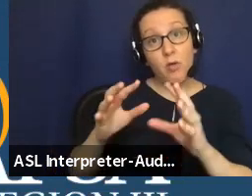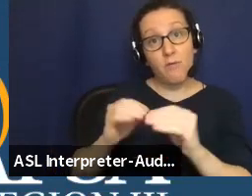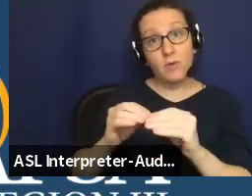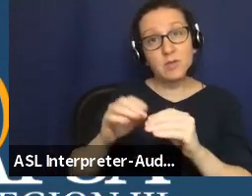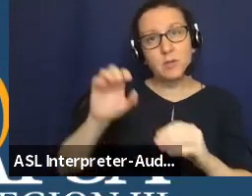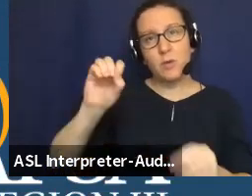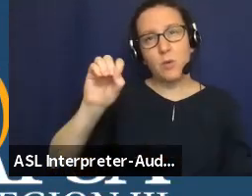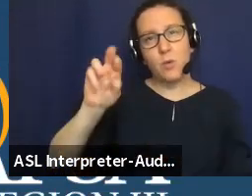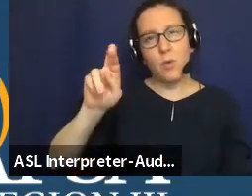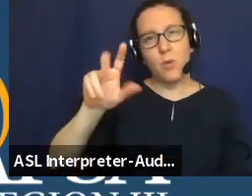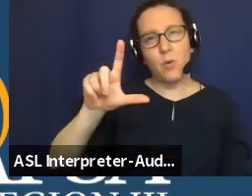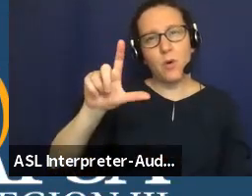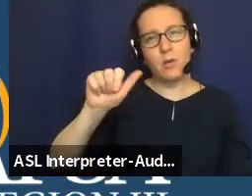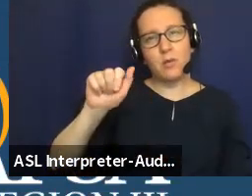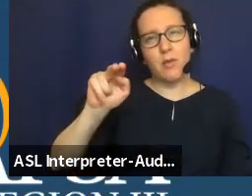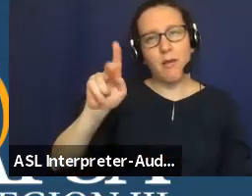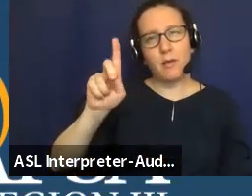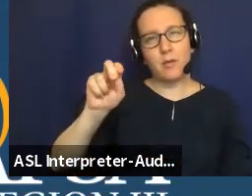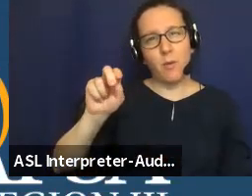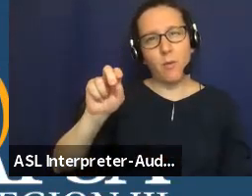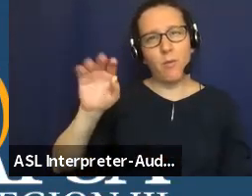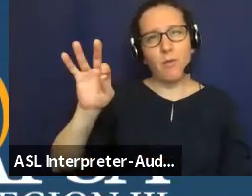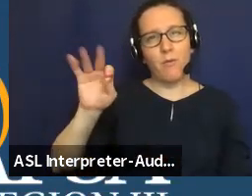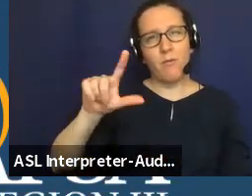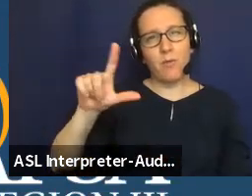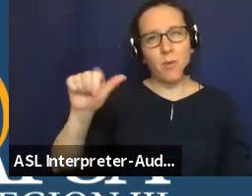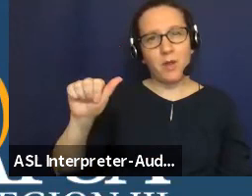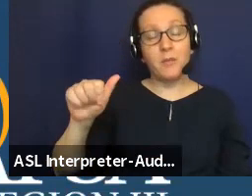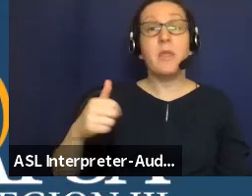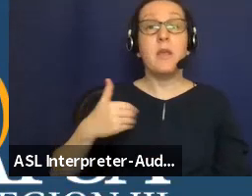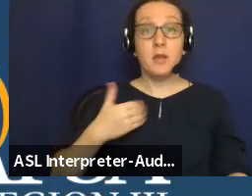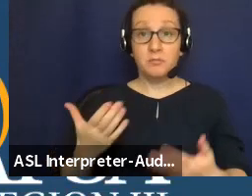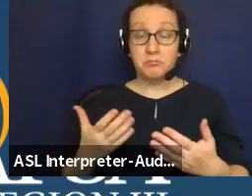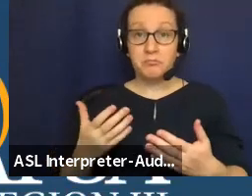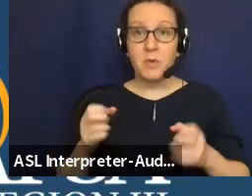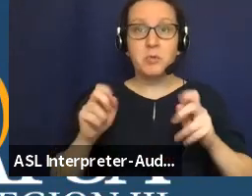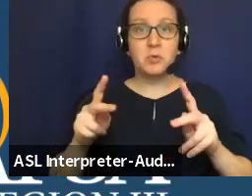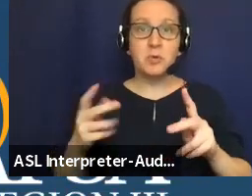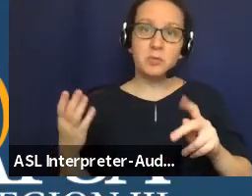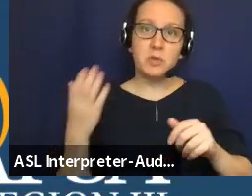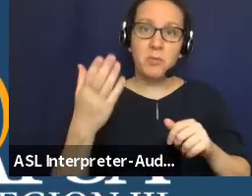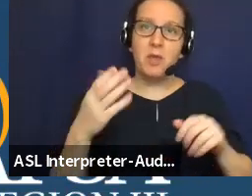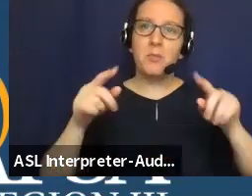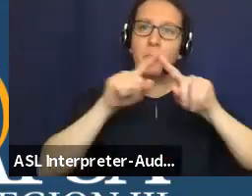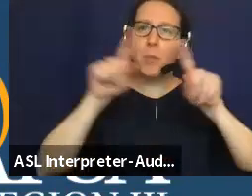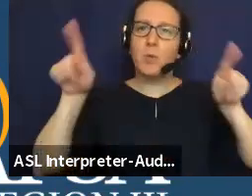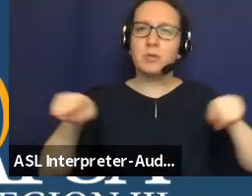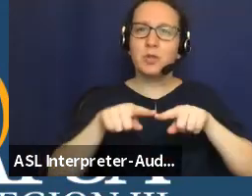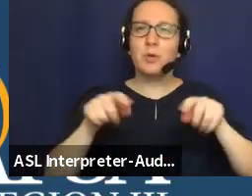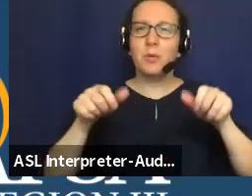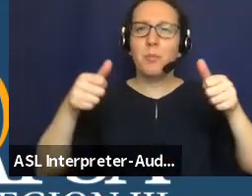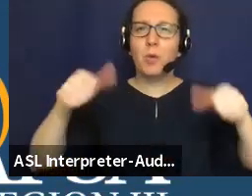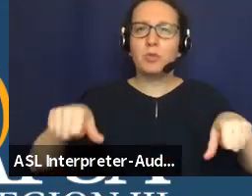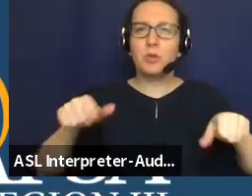Florida, there is an opportunity to submit poster proposal presentation. So the deadline is